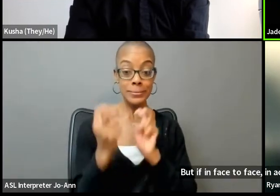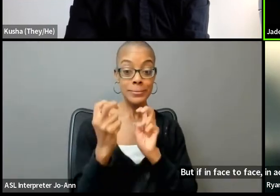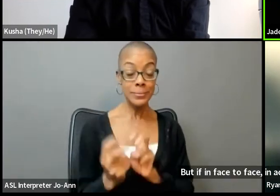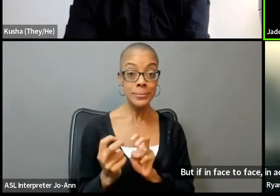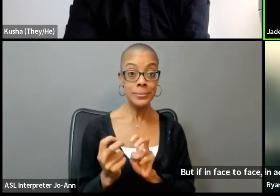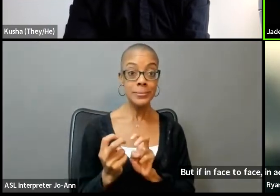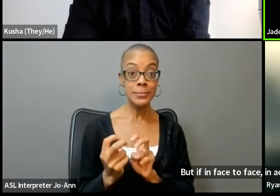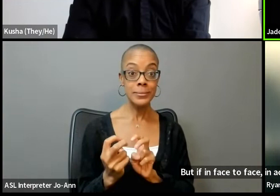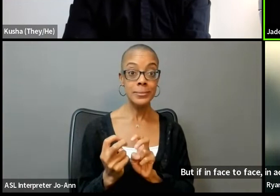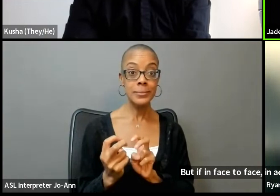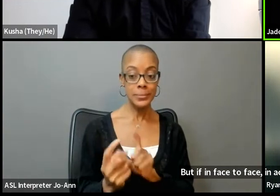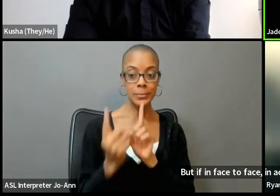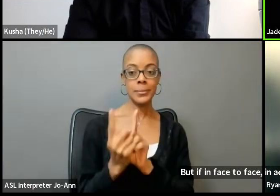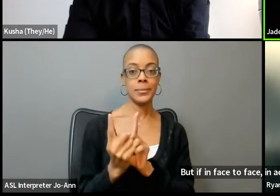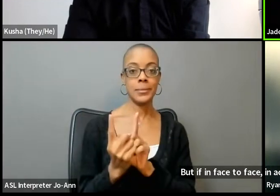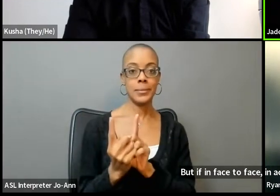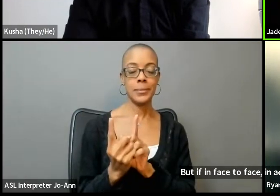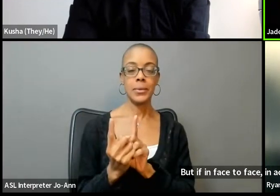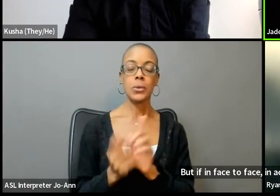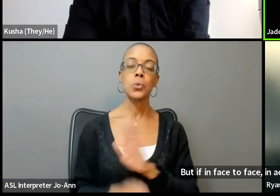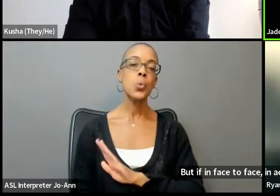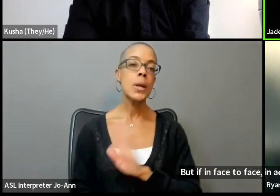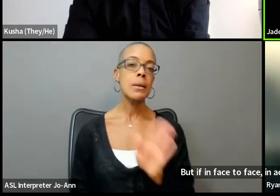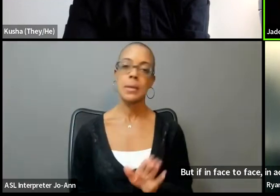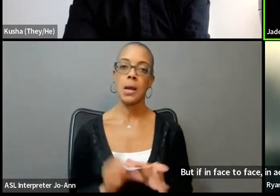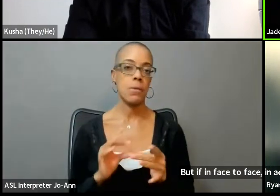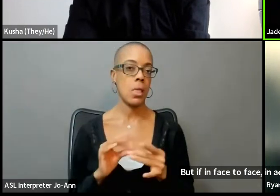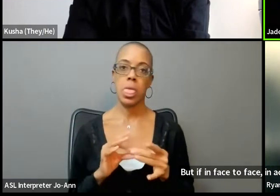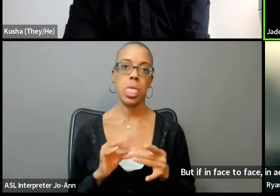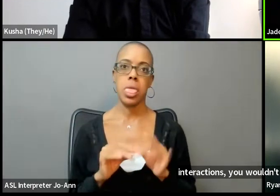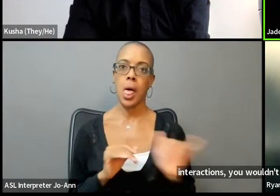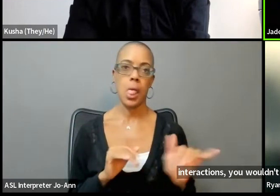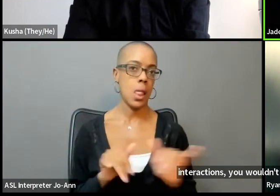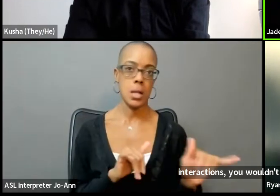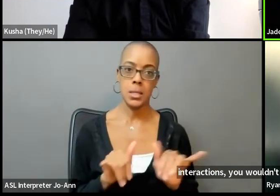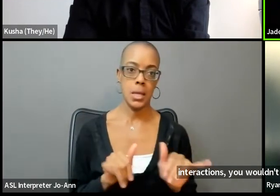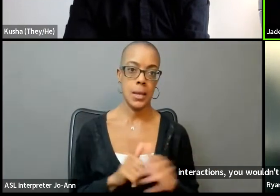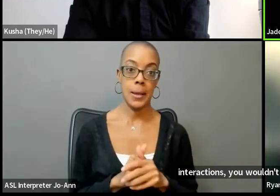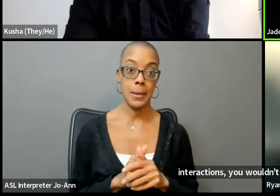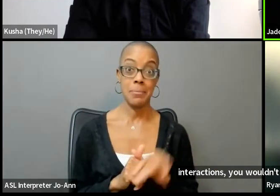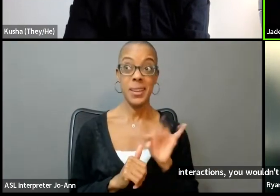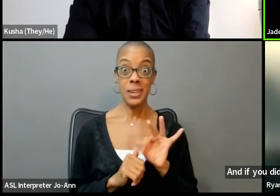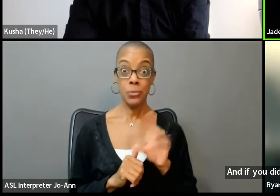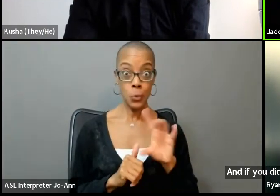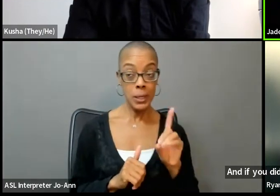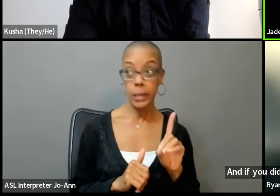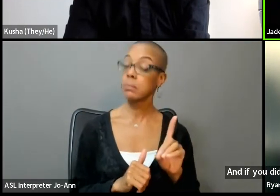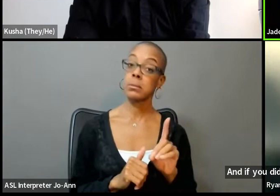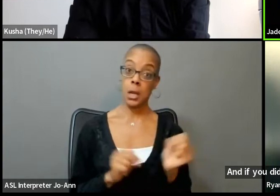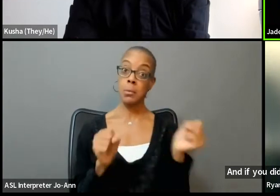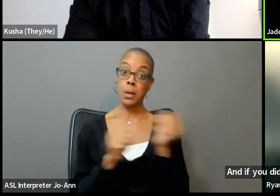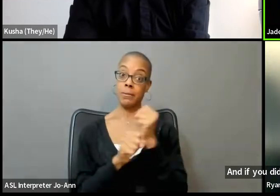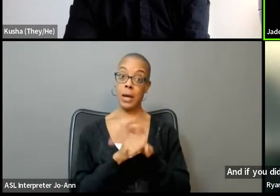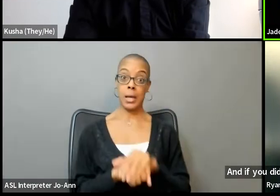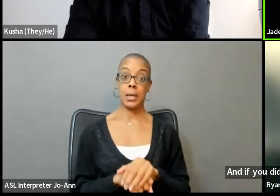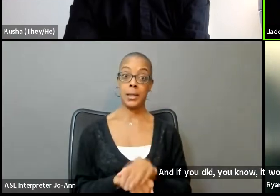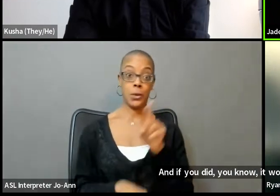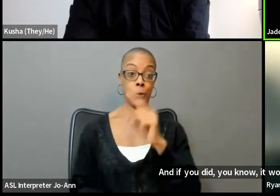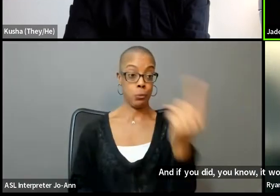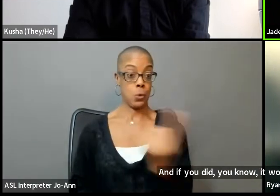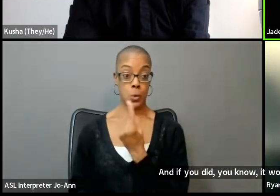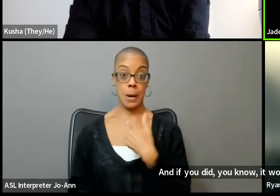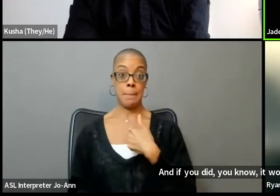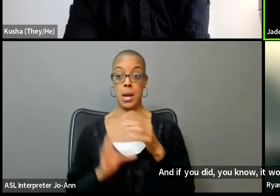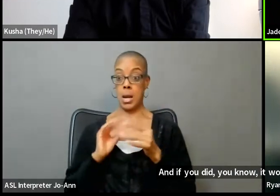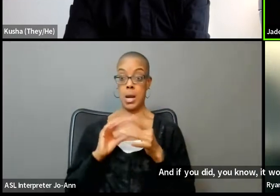interactions, you wouldn't behave that way. And if you did, it would be probably a fight, because I know if you said some stuff to me that I